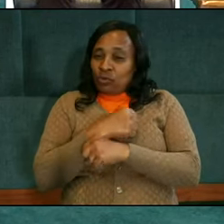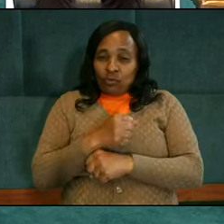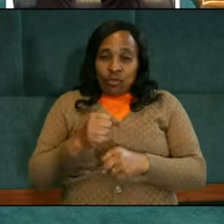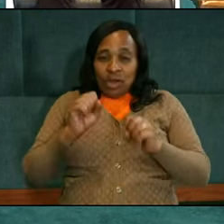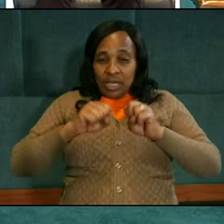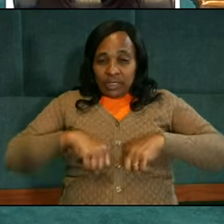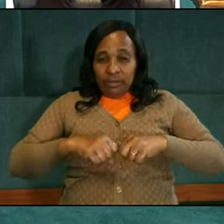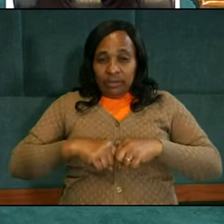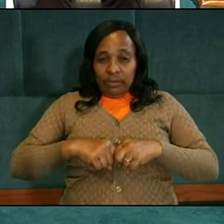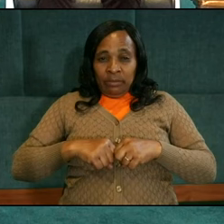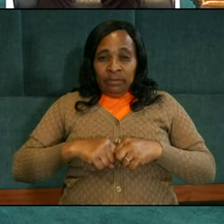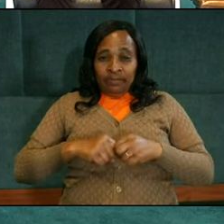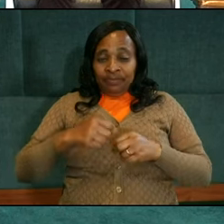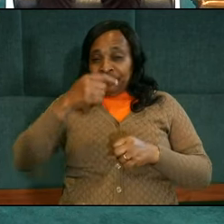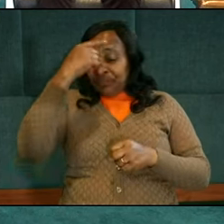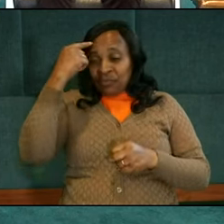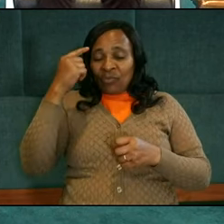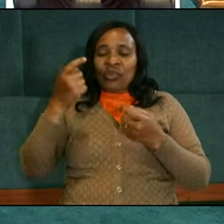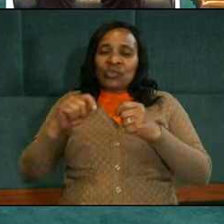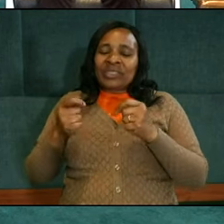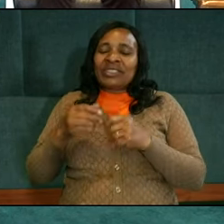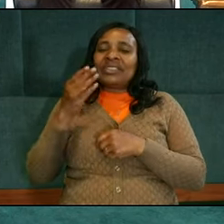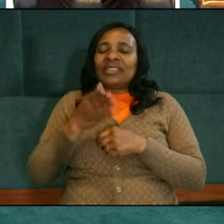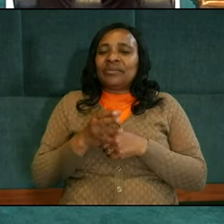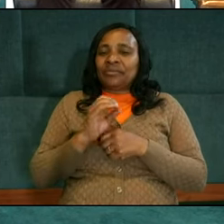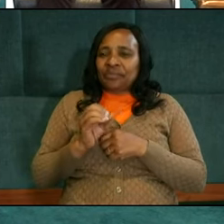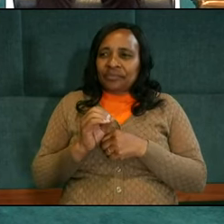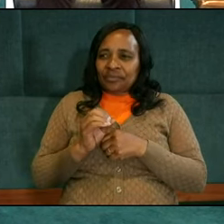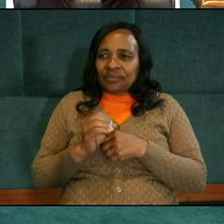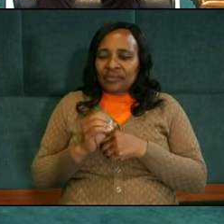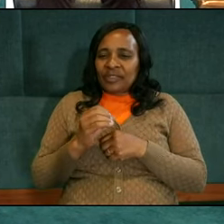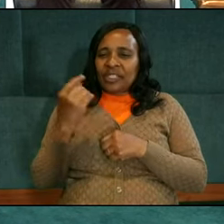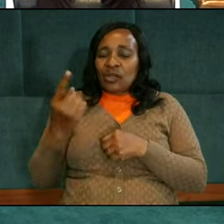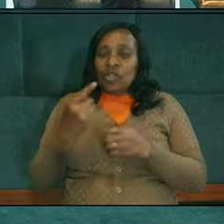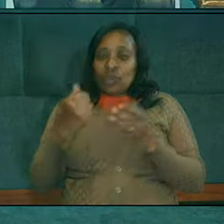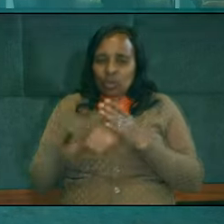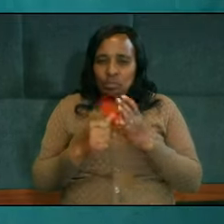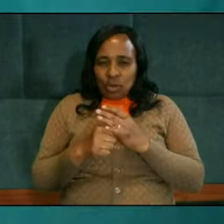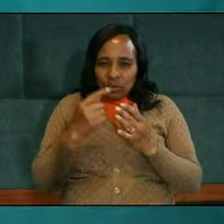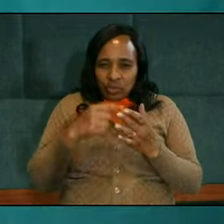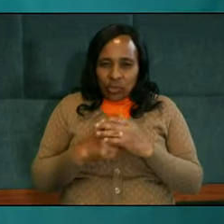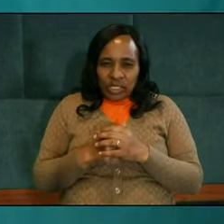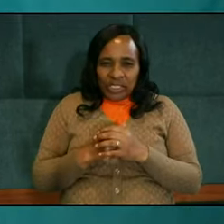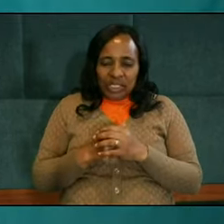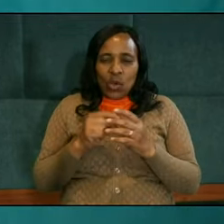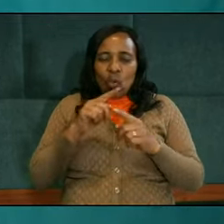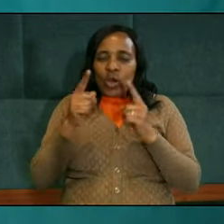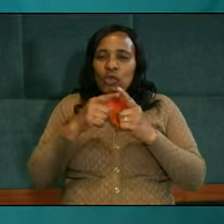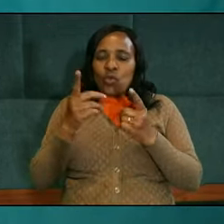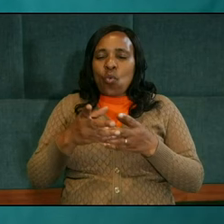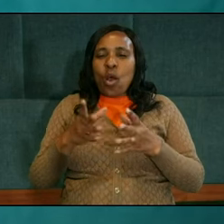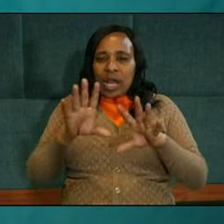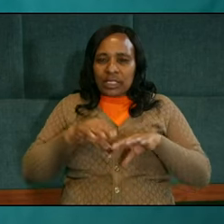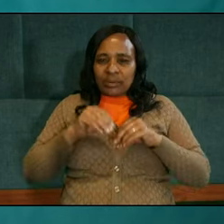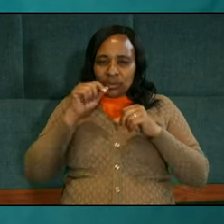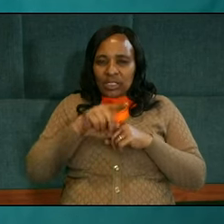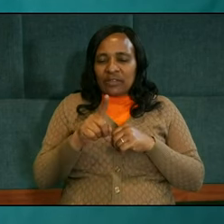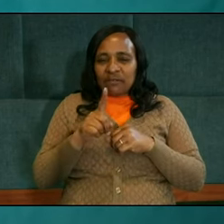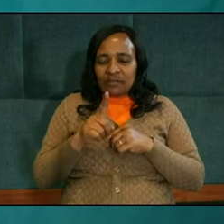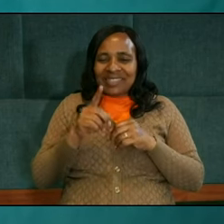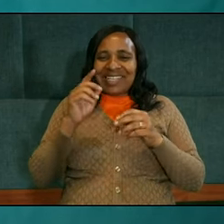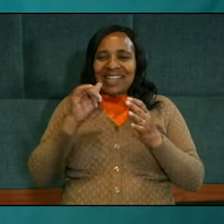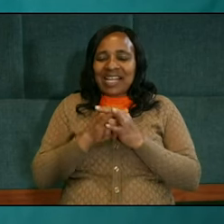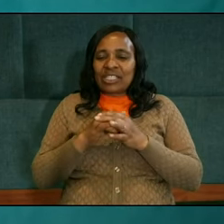because temptations will always be there. The only problem is when you give in to that temptation. That's when